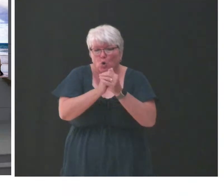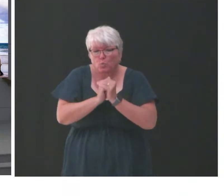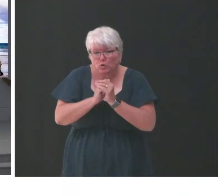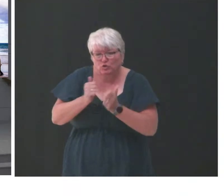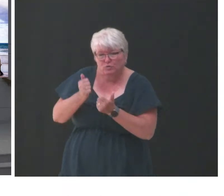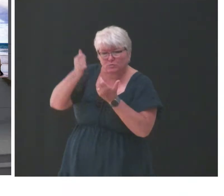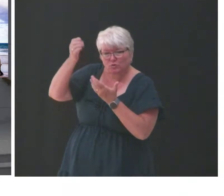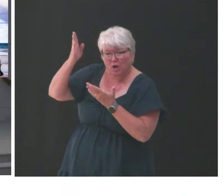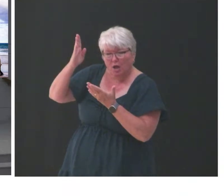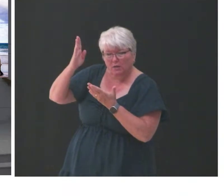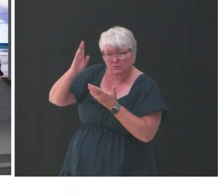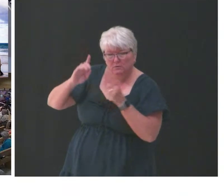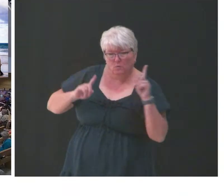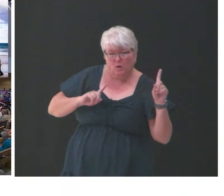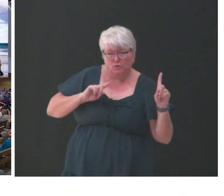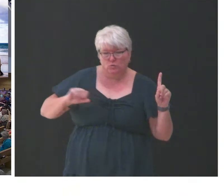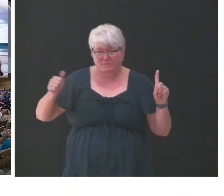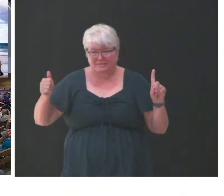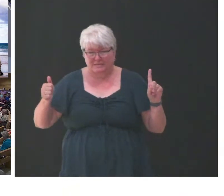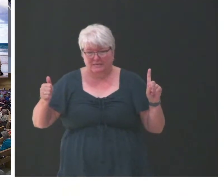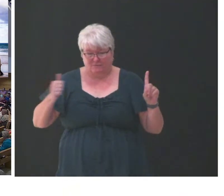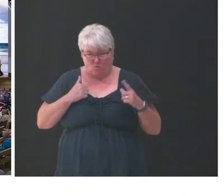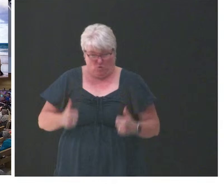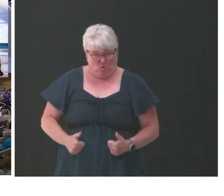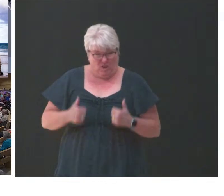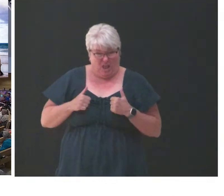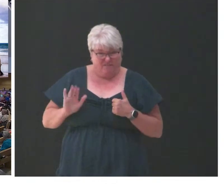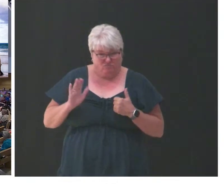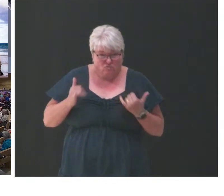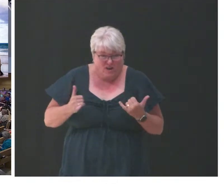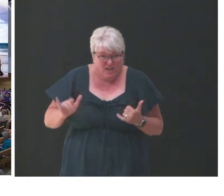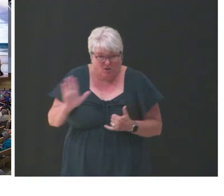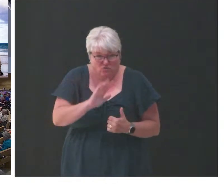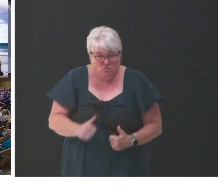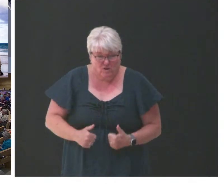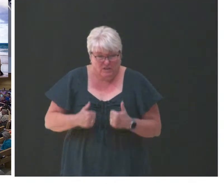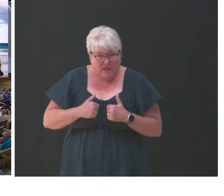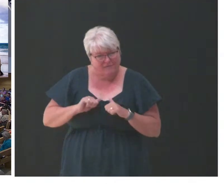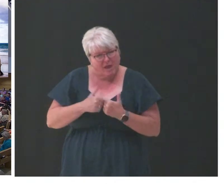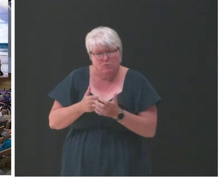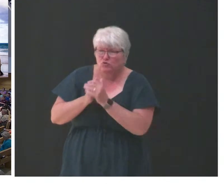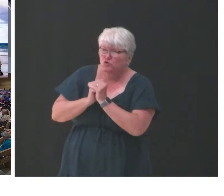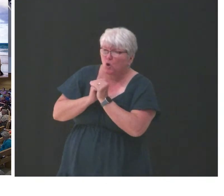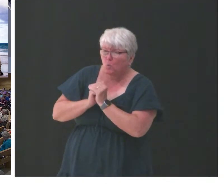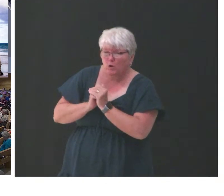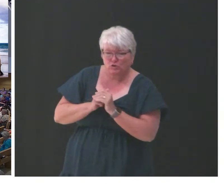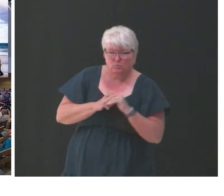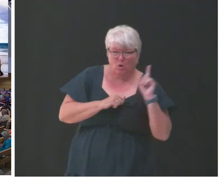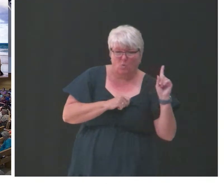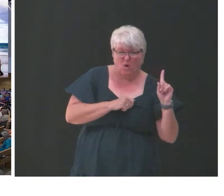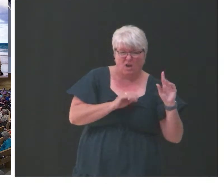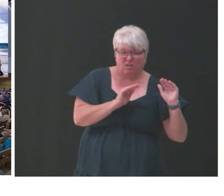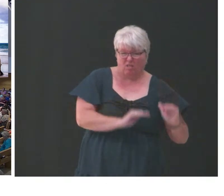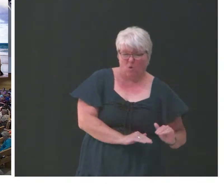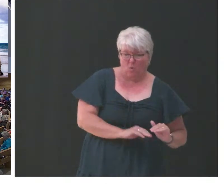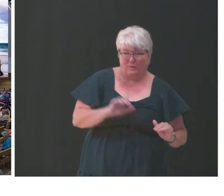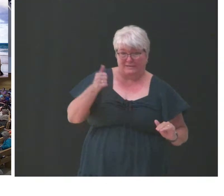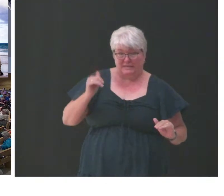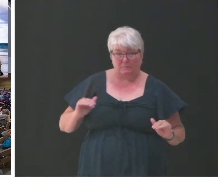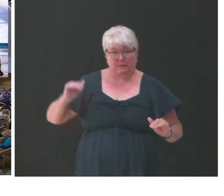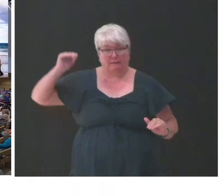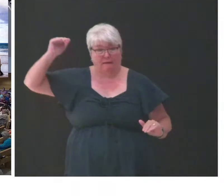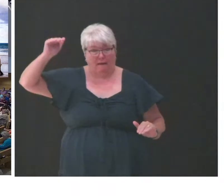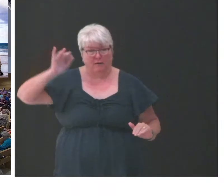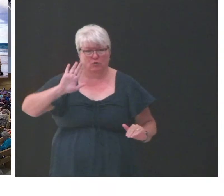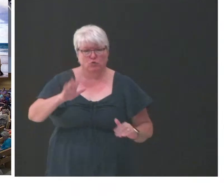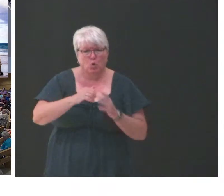God? If you said in your life right now, how is your worship to God? You had to rank it, 1 being low, 10 being high.